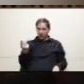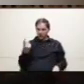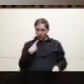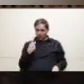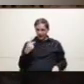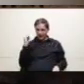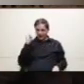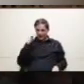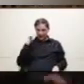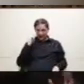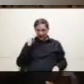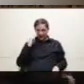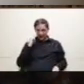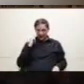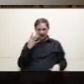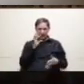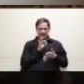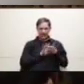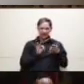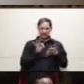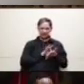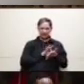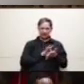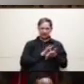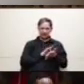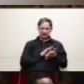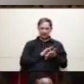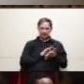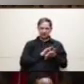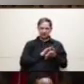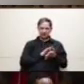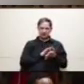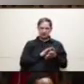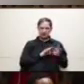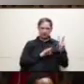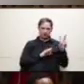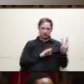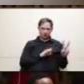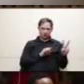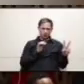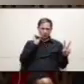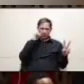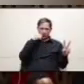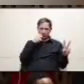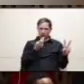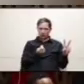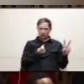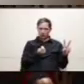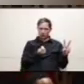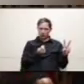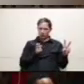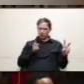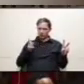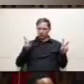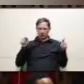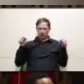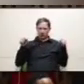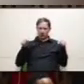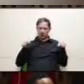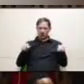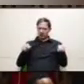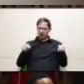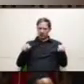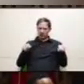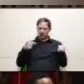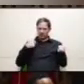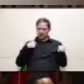yesterday, and there's an election, and the two people next to you were councillors tomorrow, then they can't be parallel councillors. At some point I was a